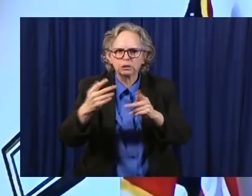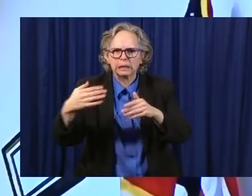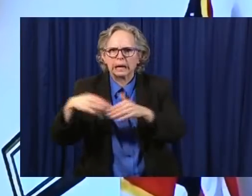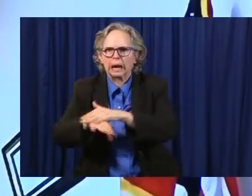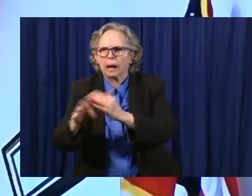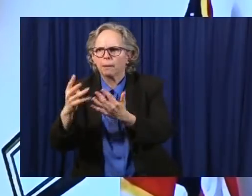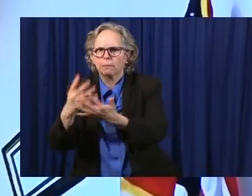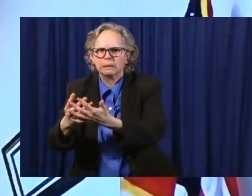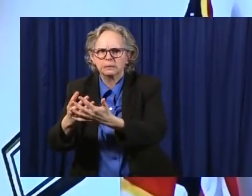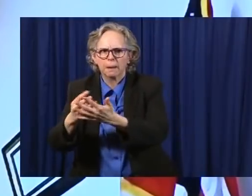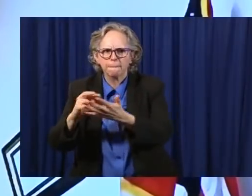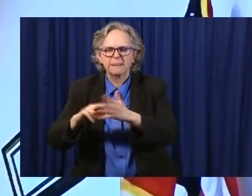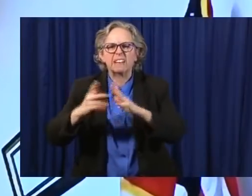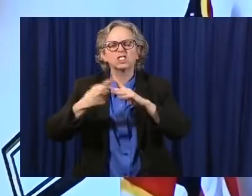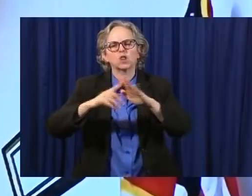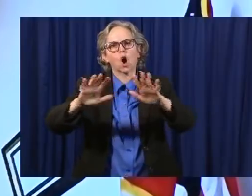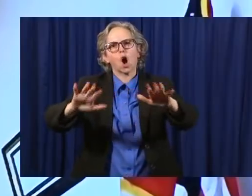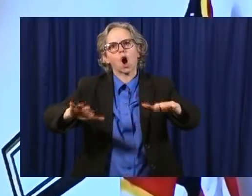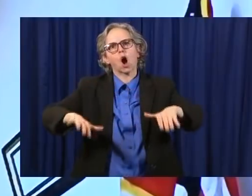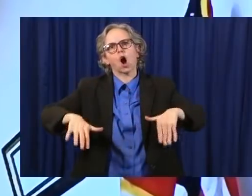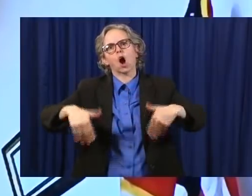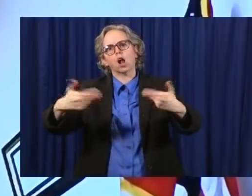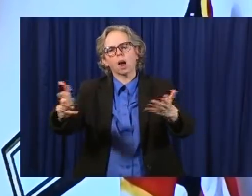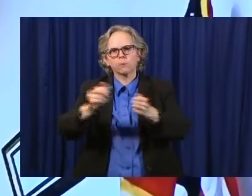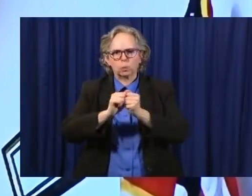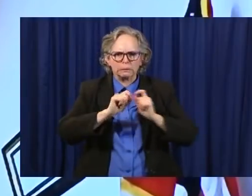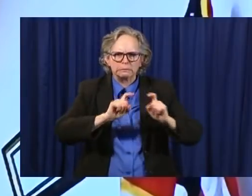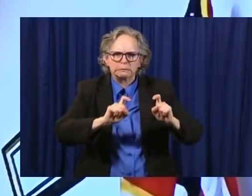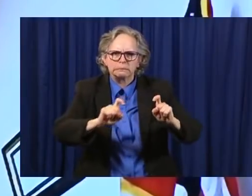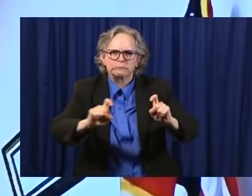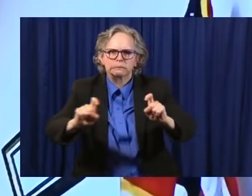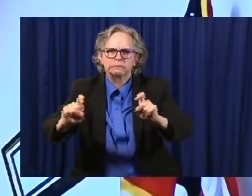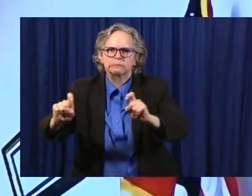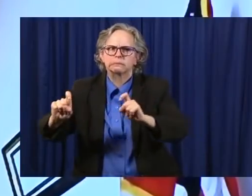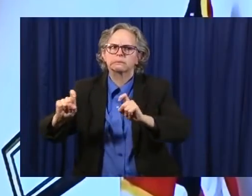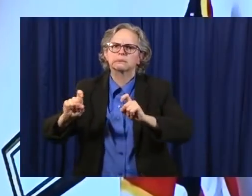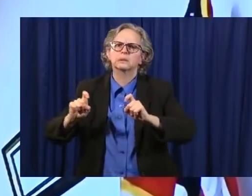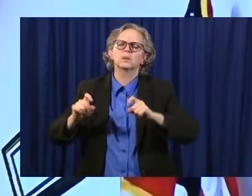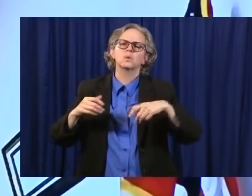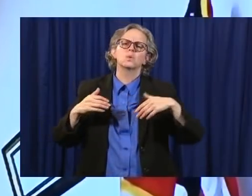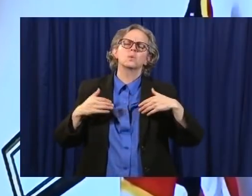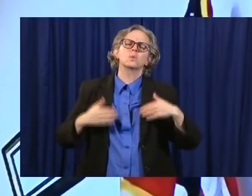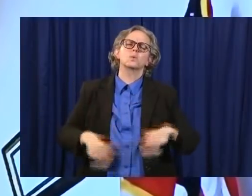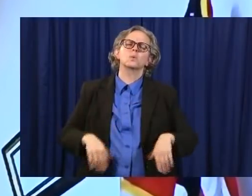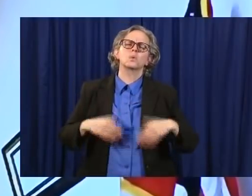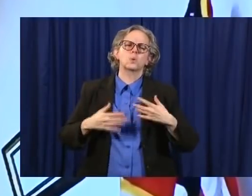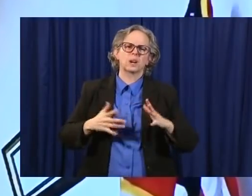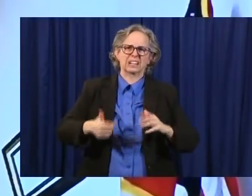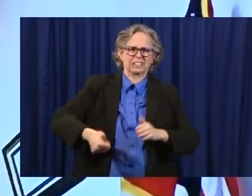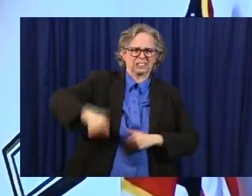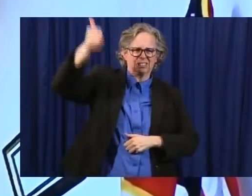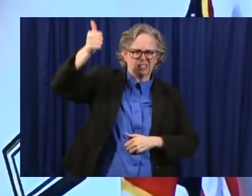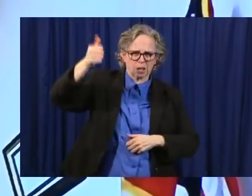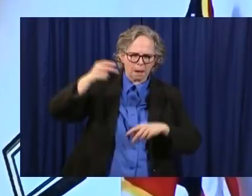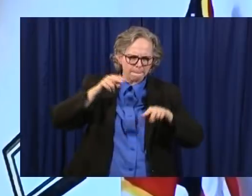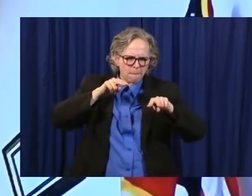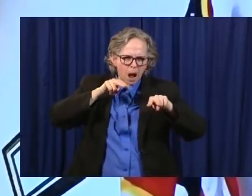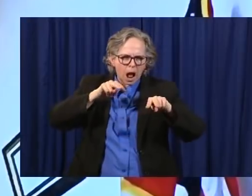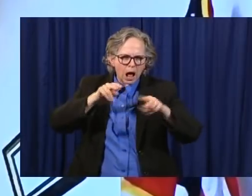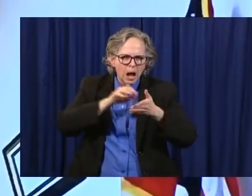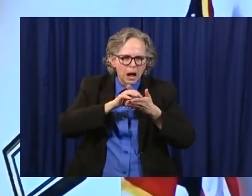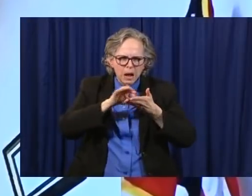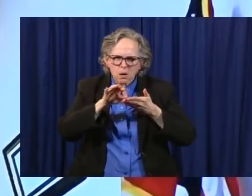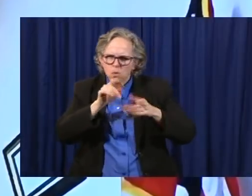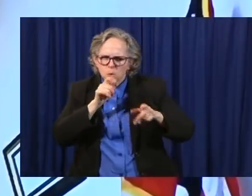over again. And so the scheme that she has to monitor people, anybody that's sick gets